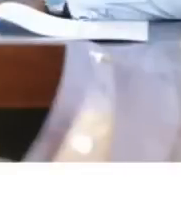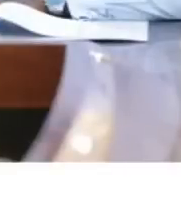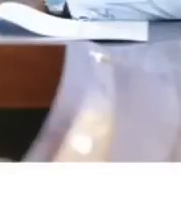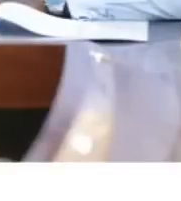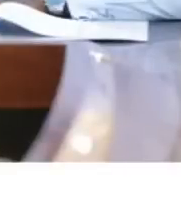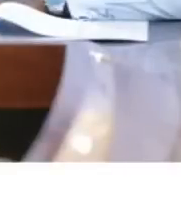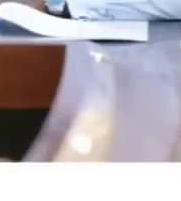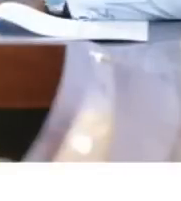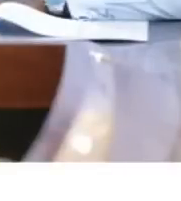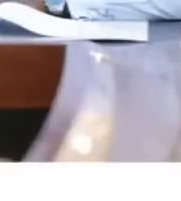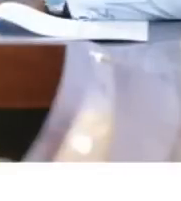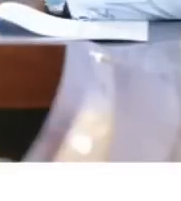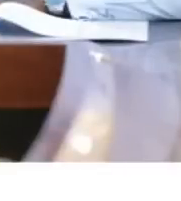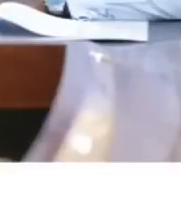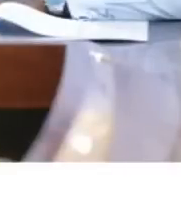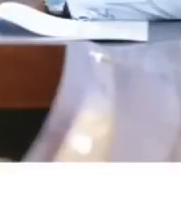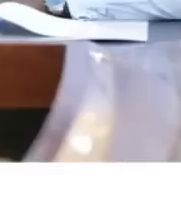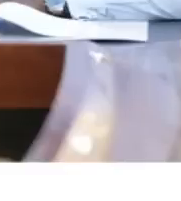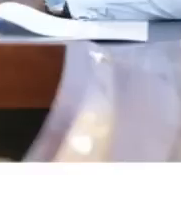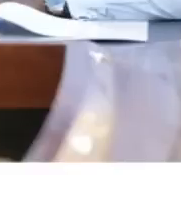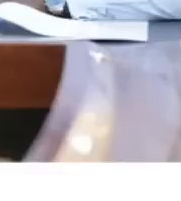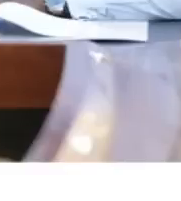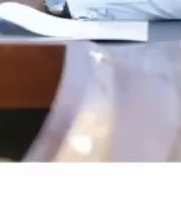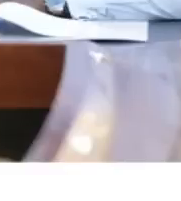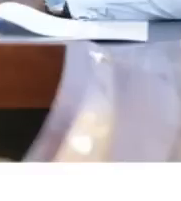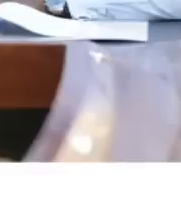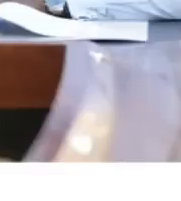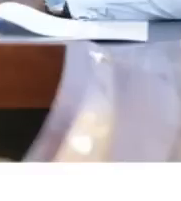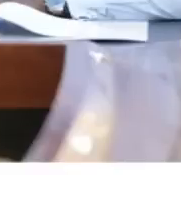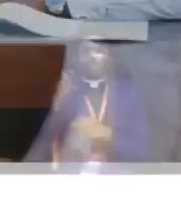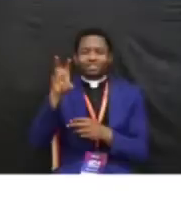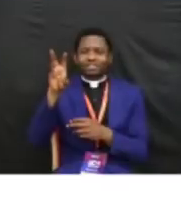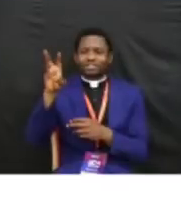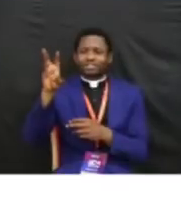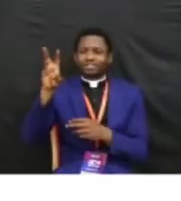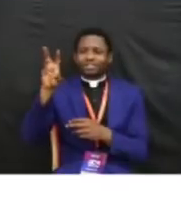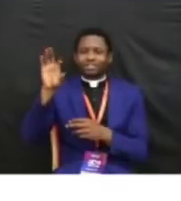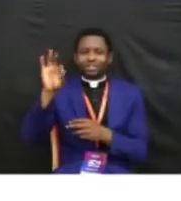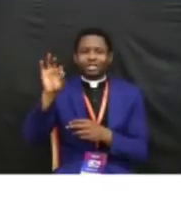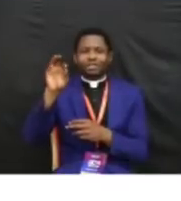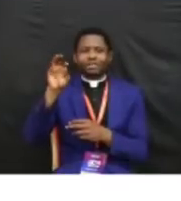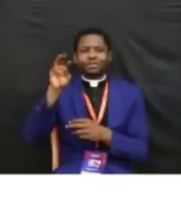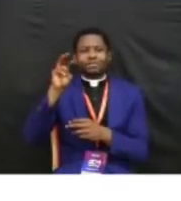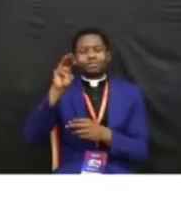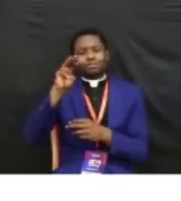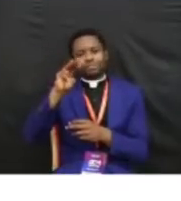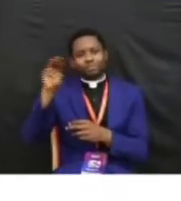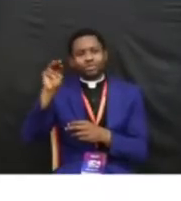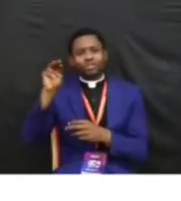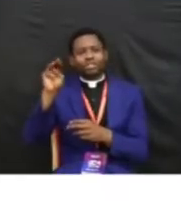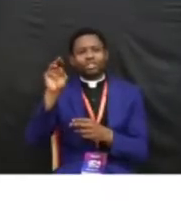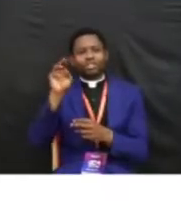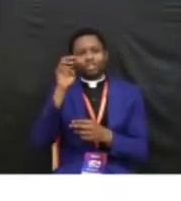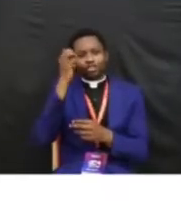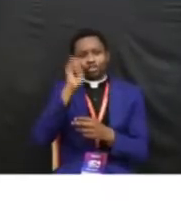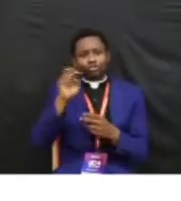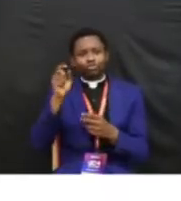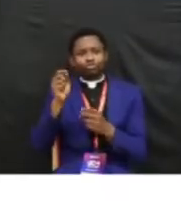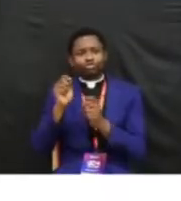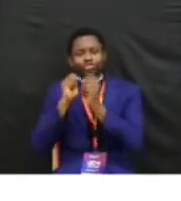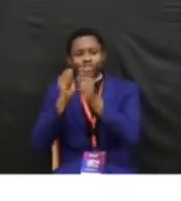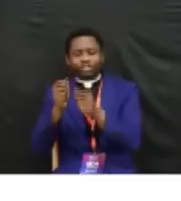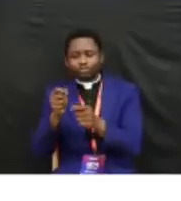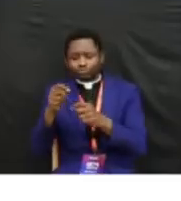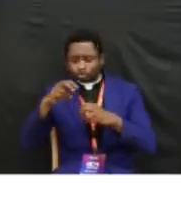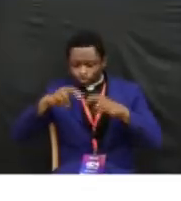international universities a 2.69 million euro grant for research in application of